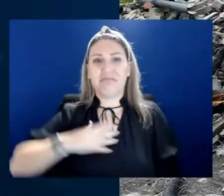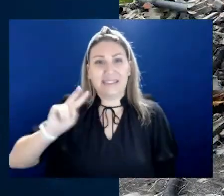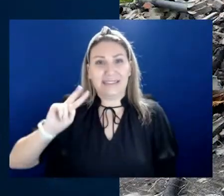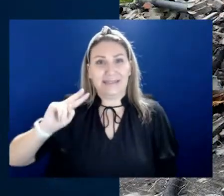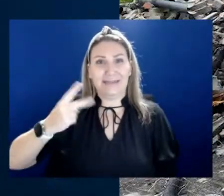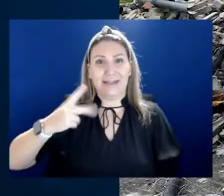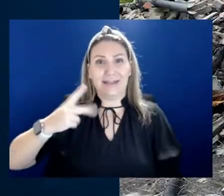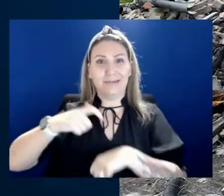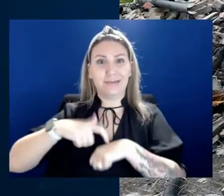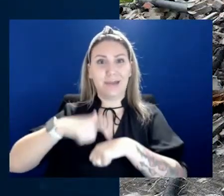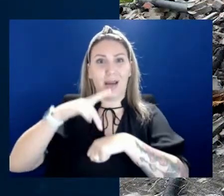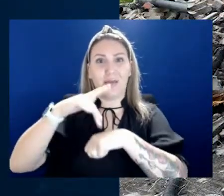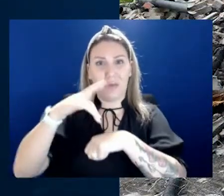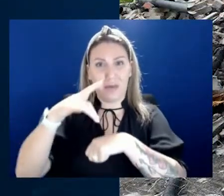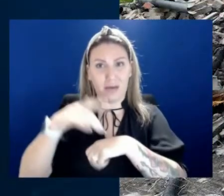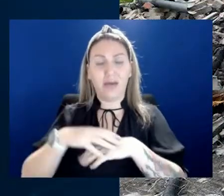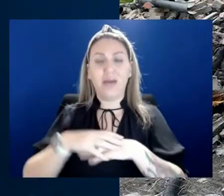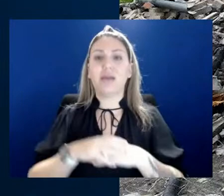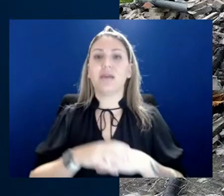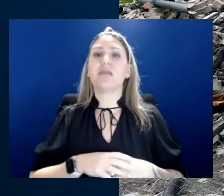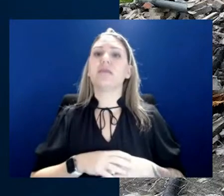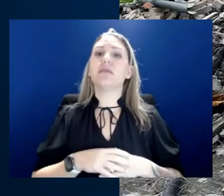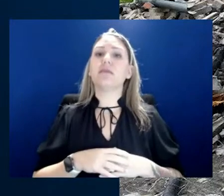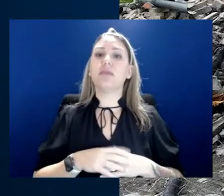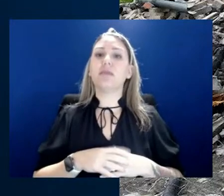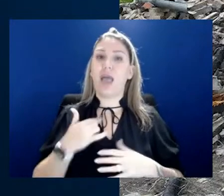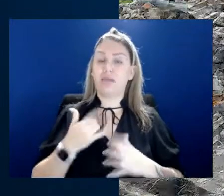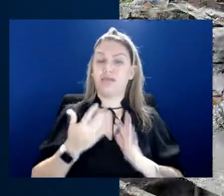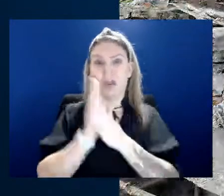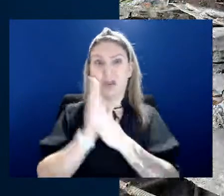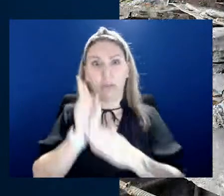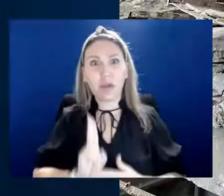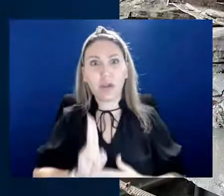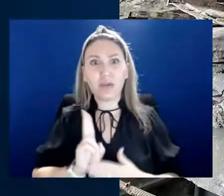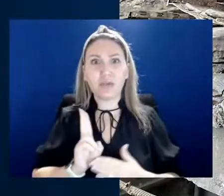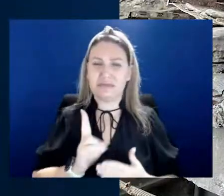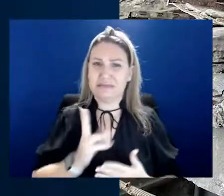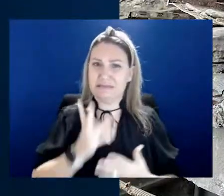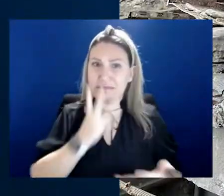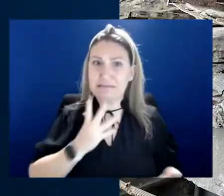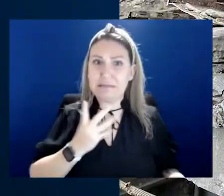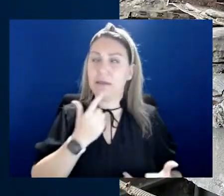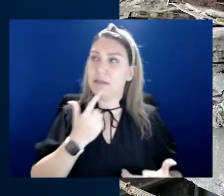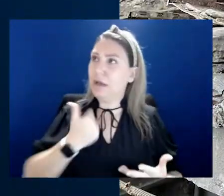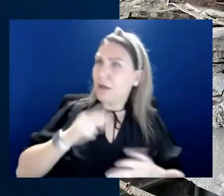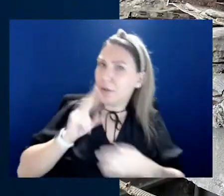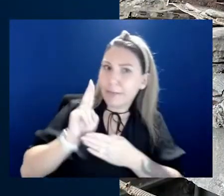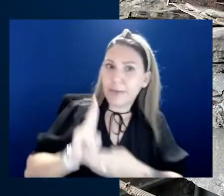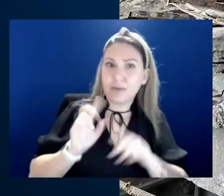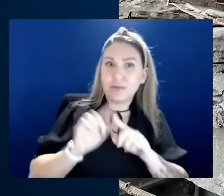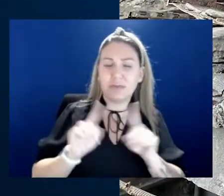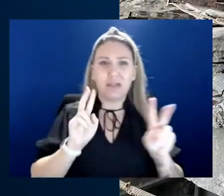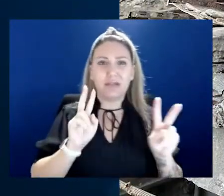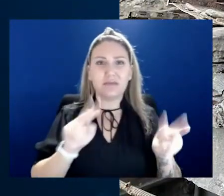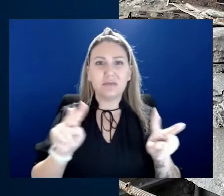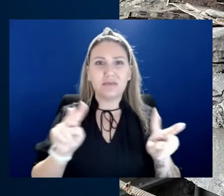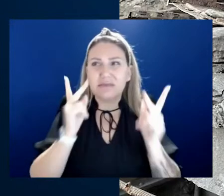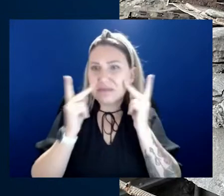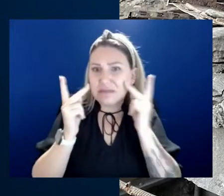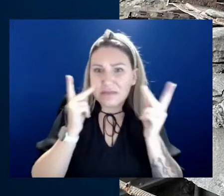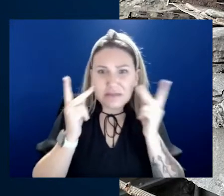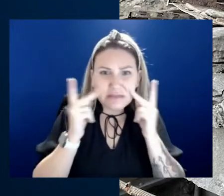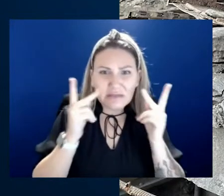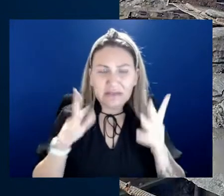and I'm already getting kind of accustomed to it. I mean, that's sad to say, but it's after you see so much destruction and so